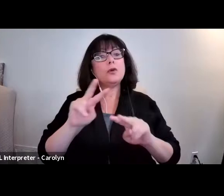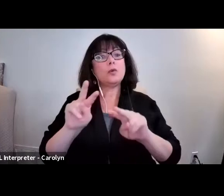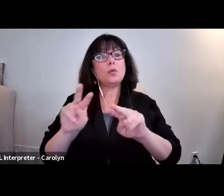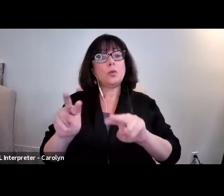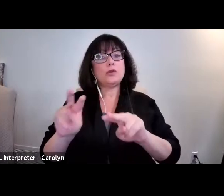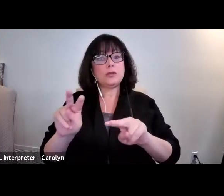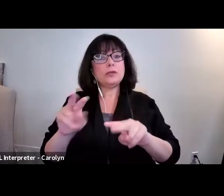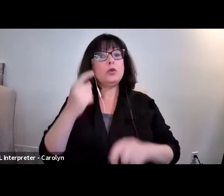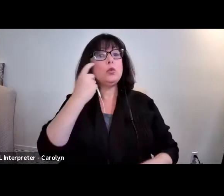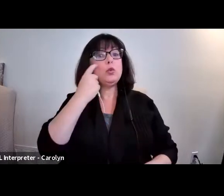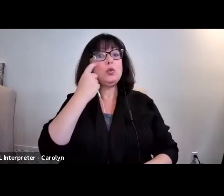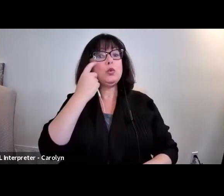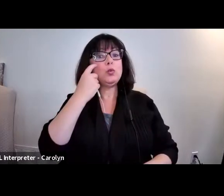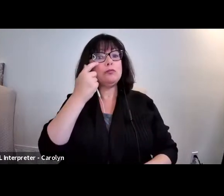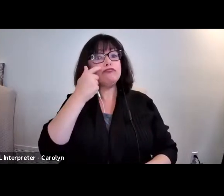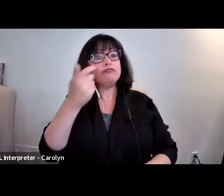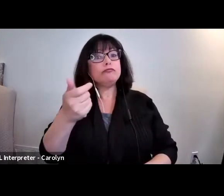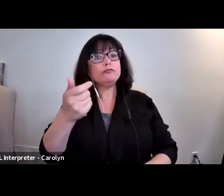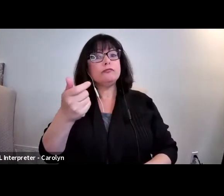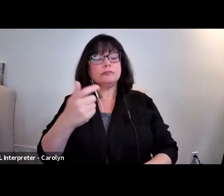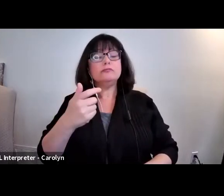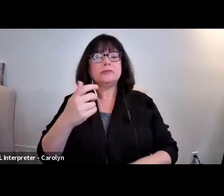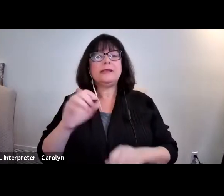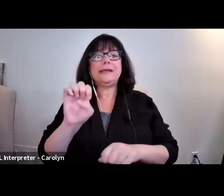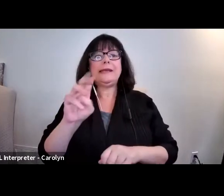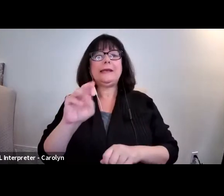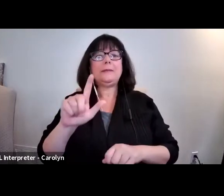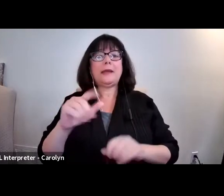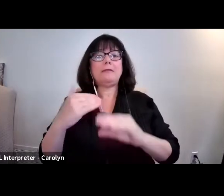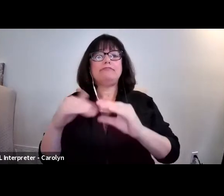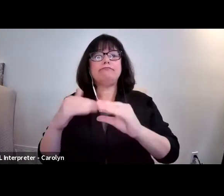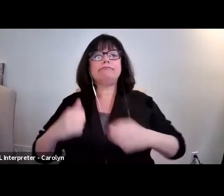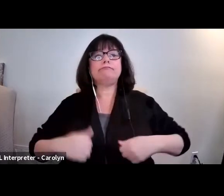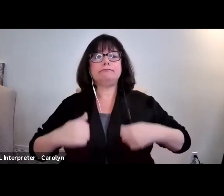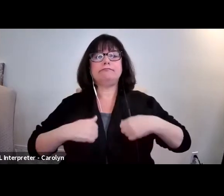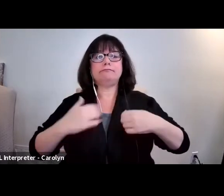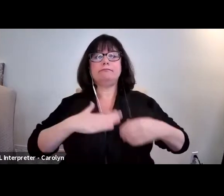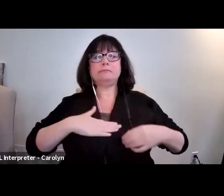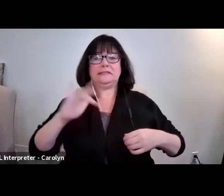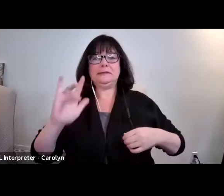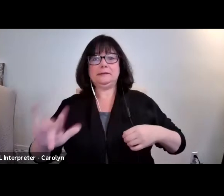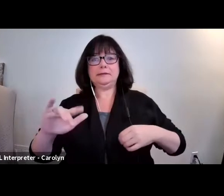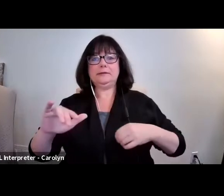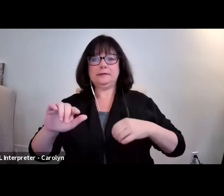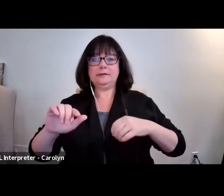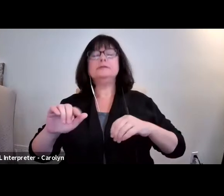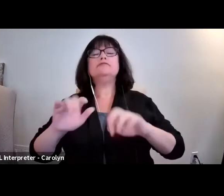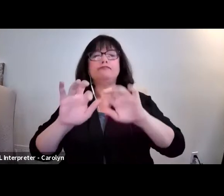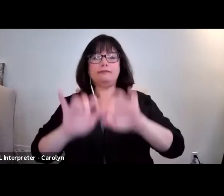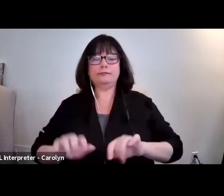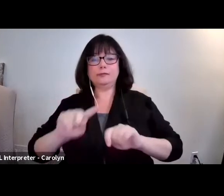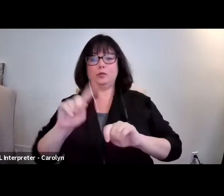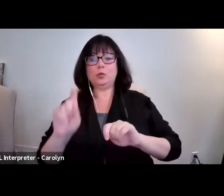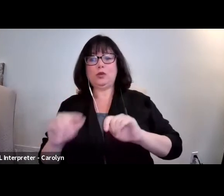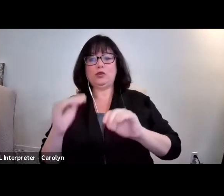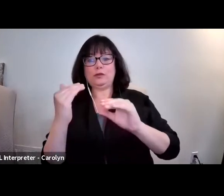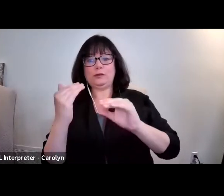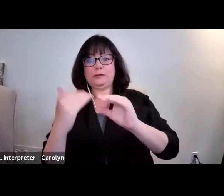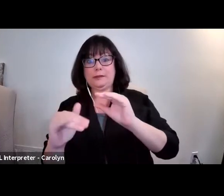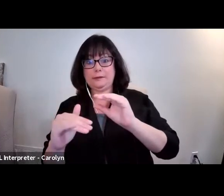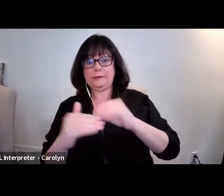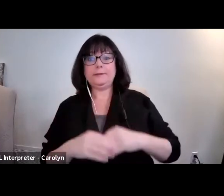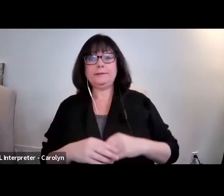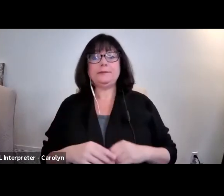post your questions. Our moderating team will also be monitoring the Q&A and will choose several questions to be asked live during the